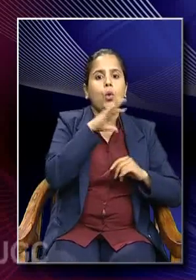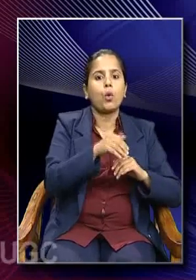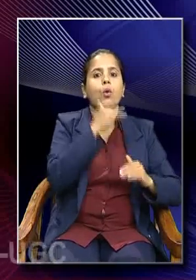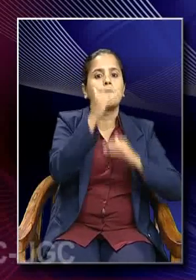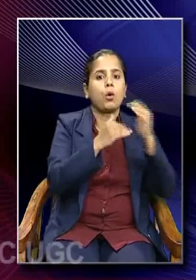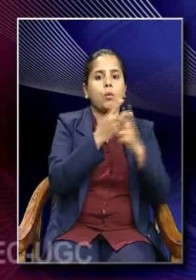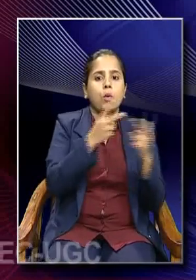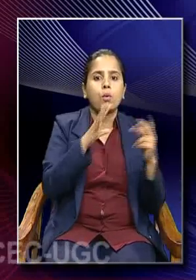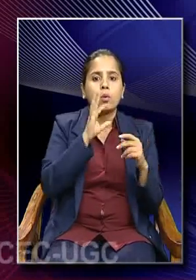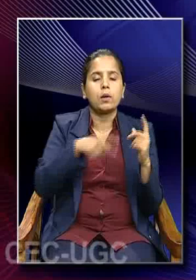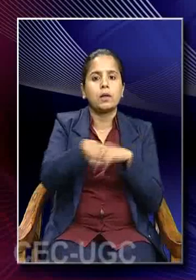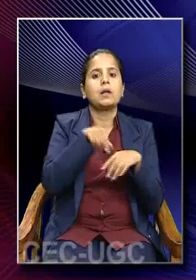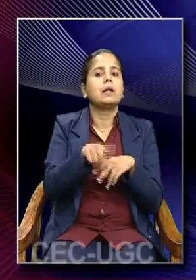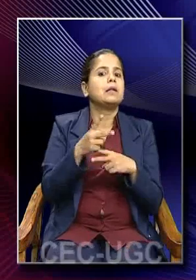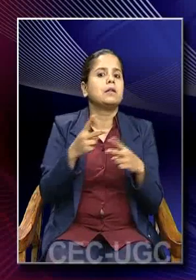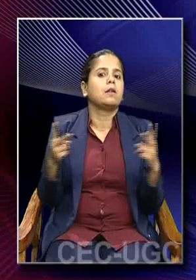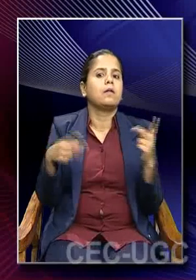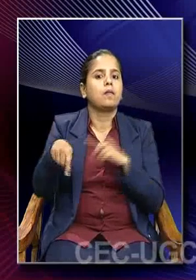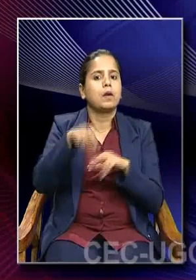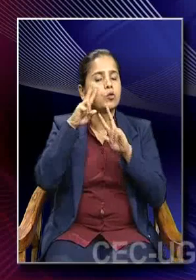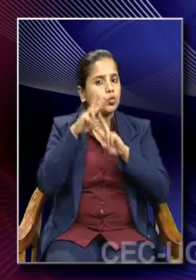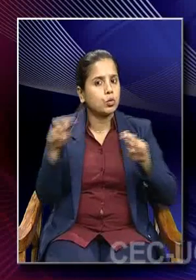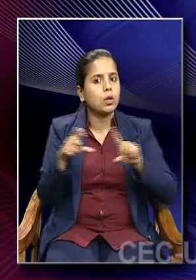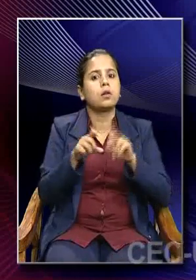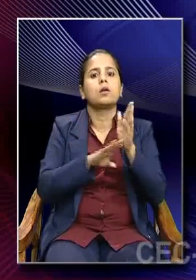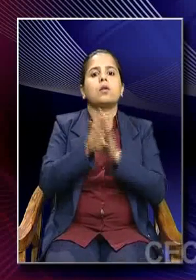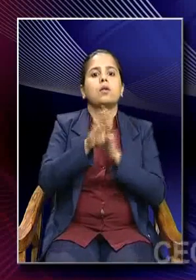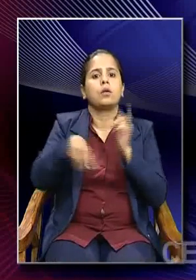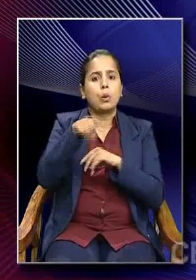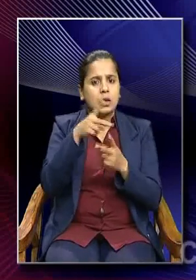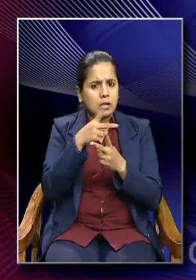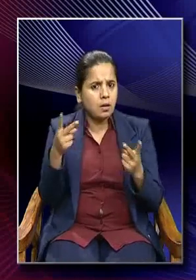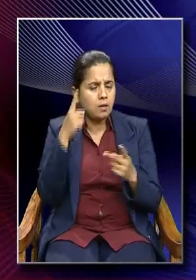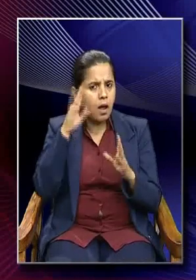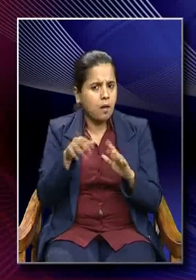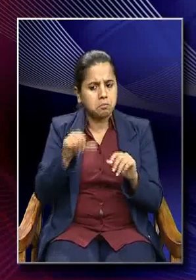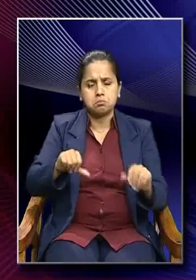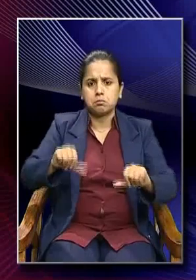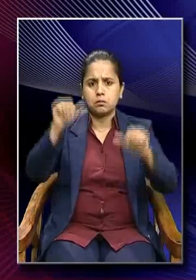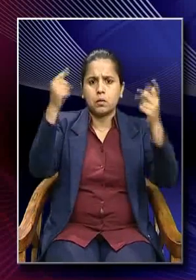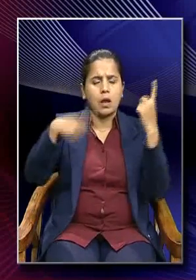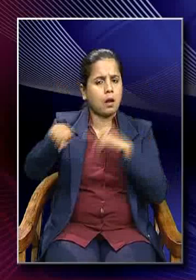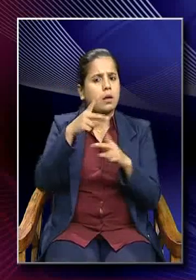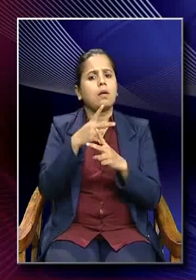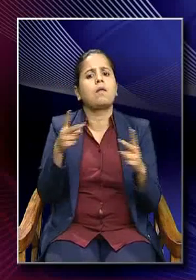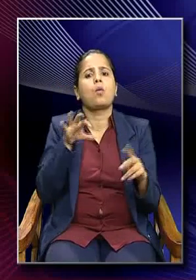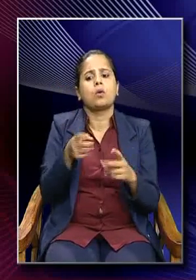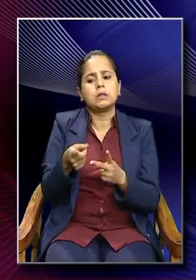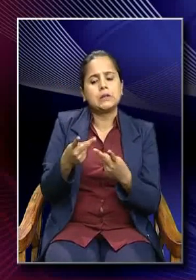research and development also. So one kind of success in any kind of